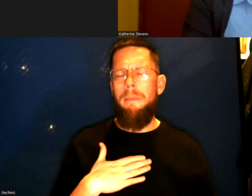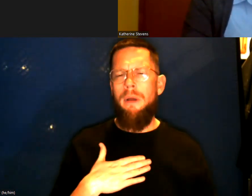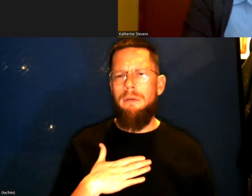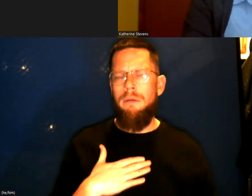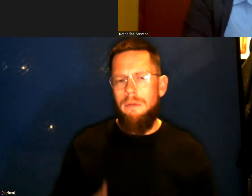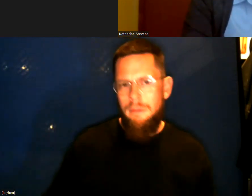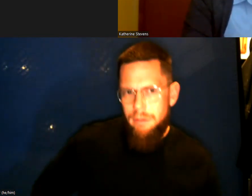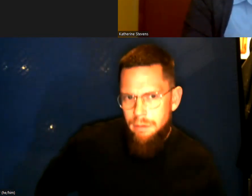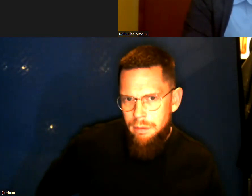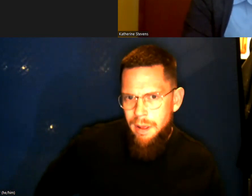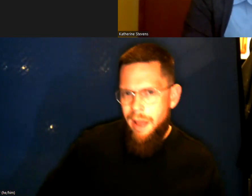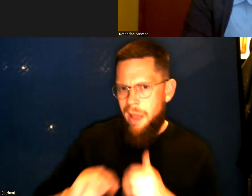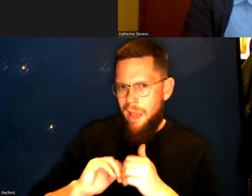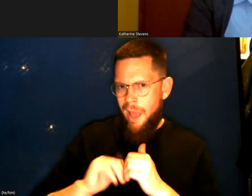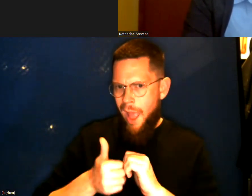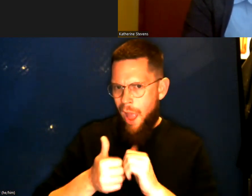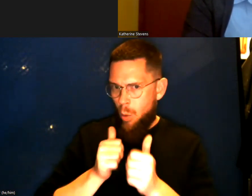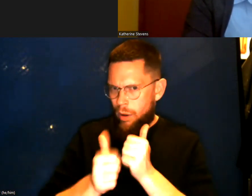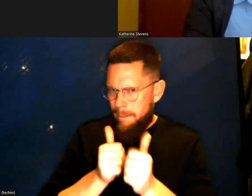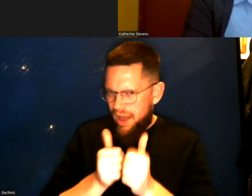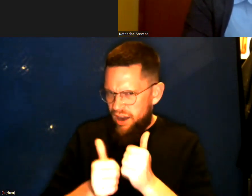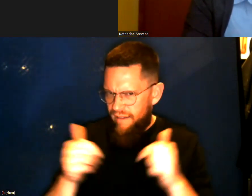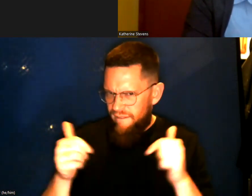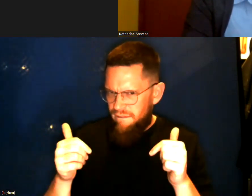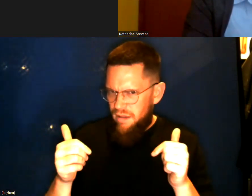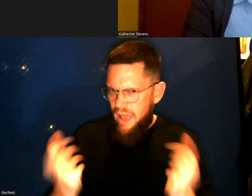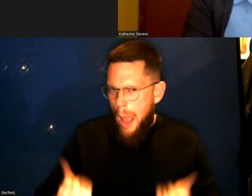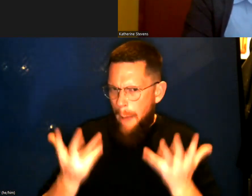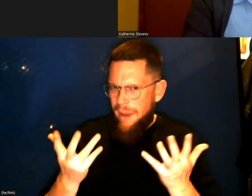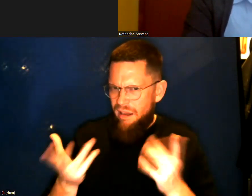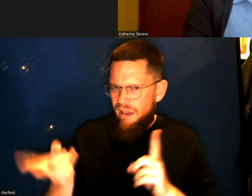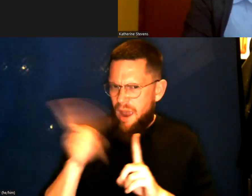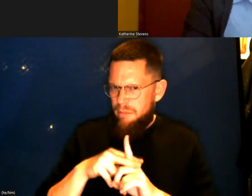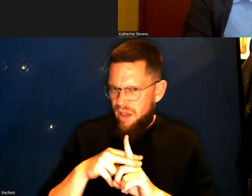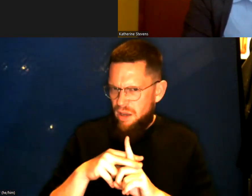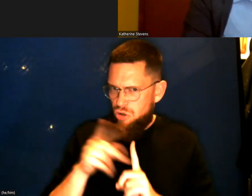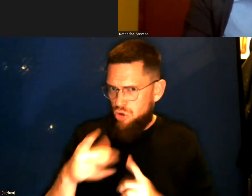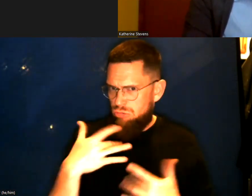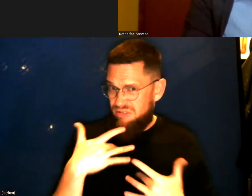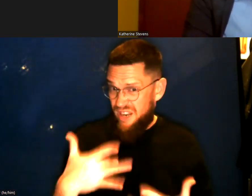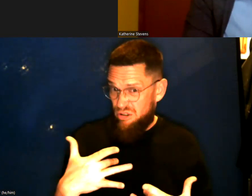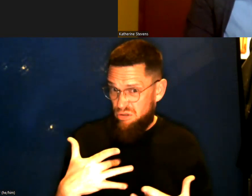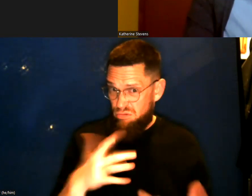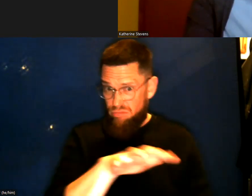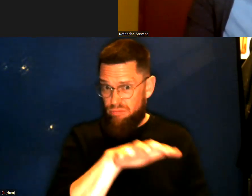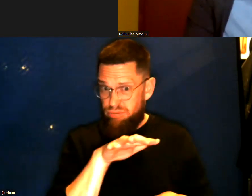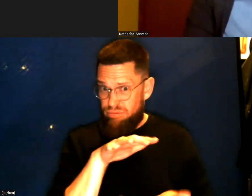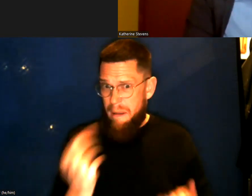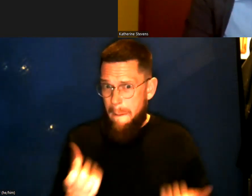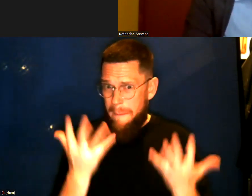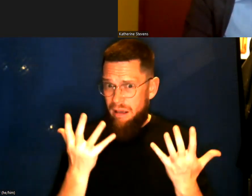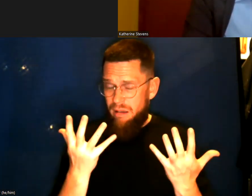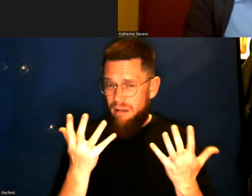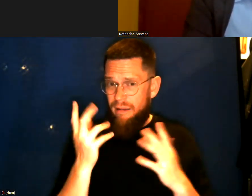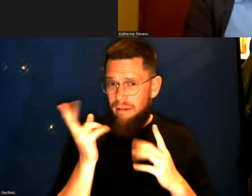how competitive is this grant? Like, how many applications do you normally, like the funding rate, basically? Mm-hmm. How